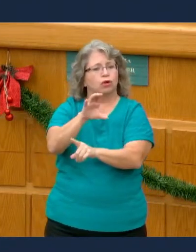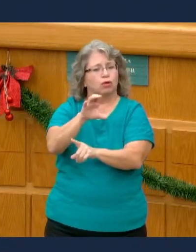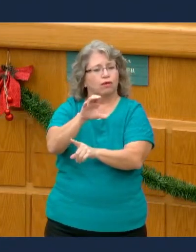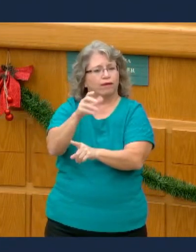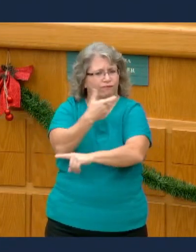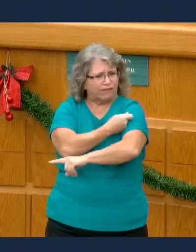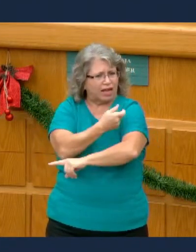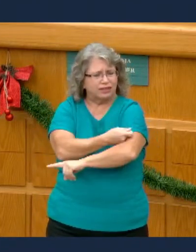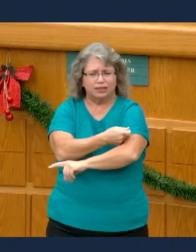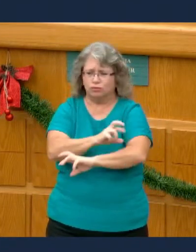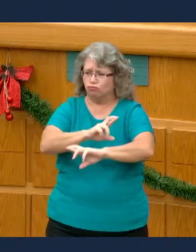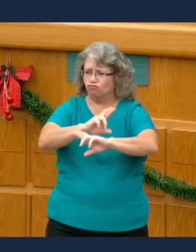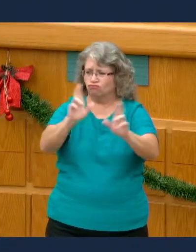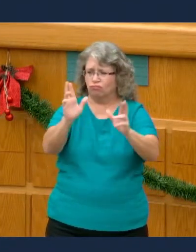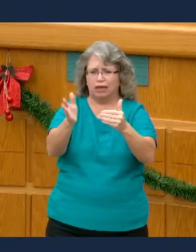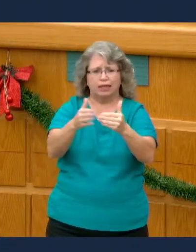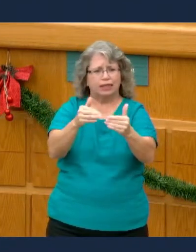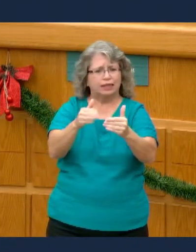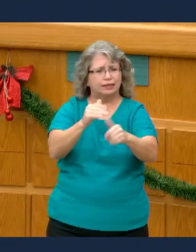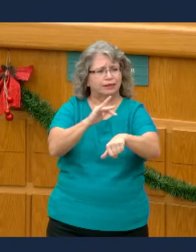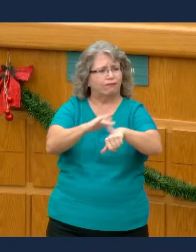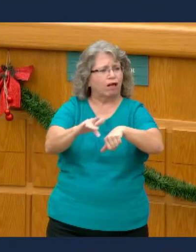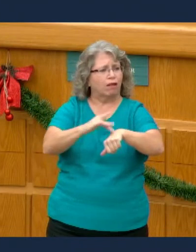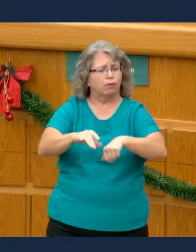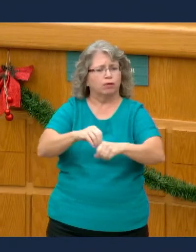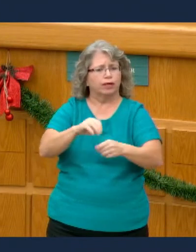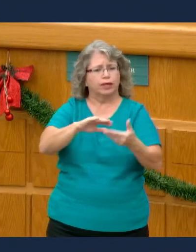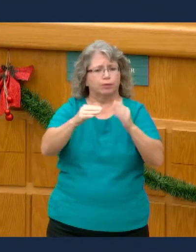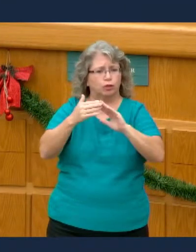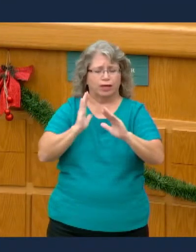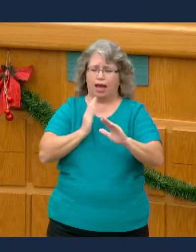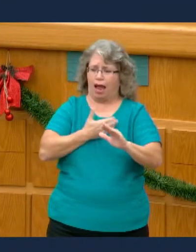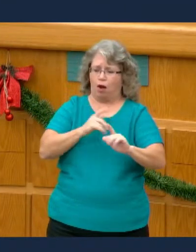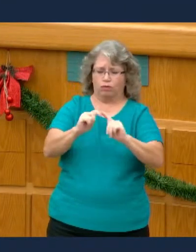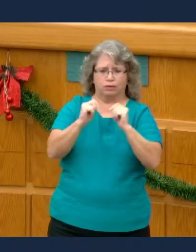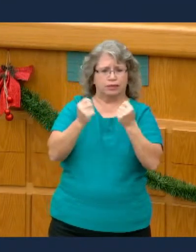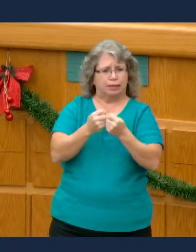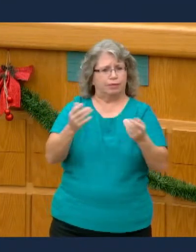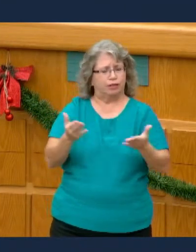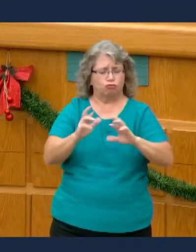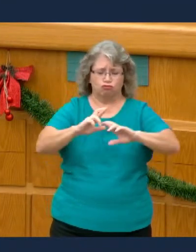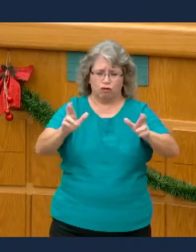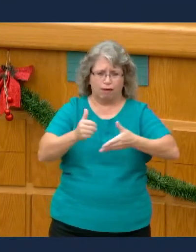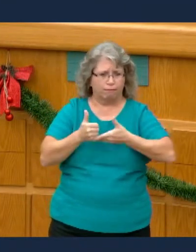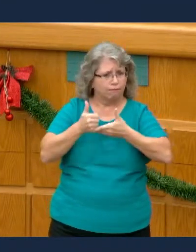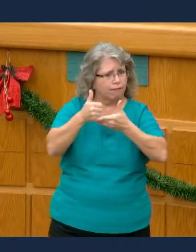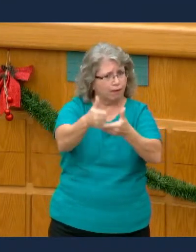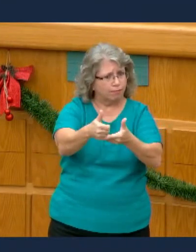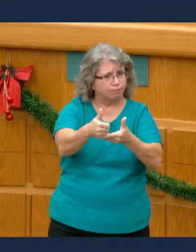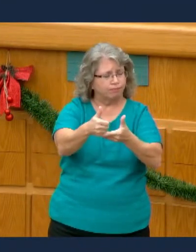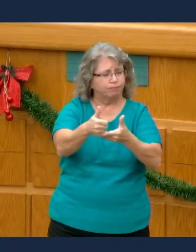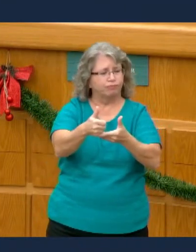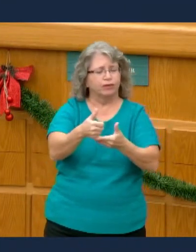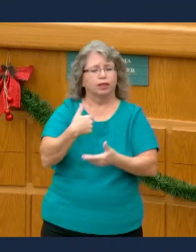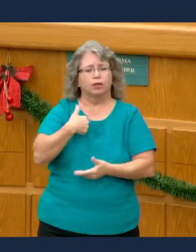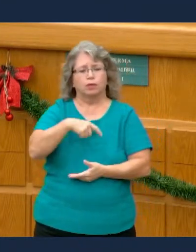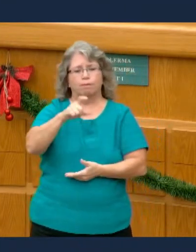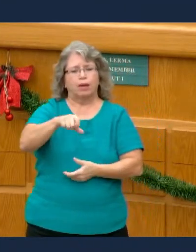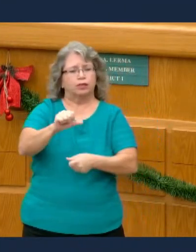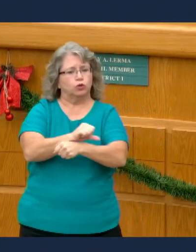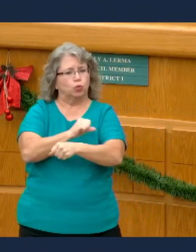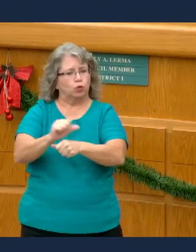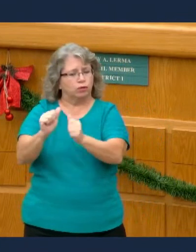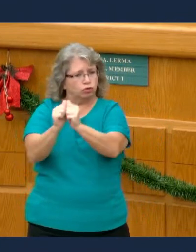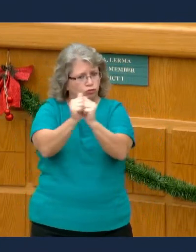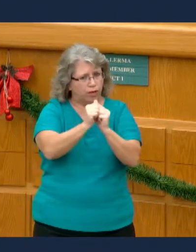available throughout the city, and our team stands ready to assist you. We need to work together to continue to ensure public